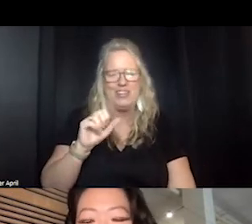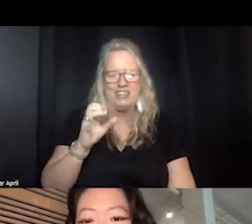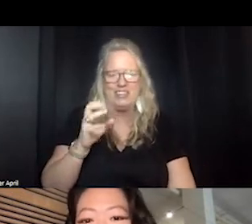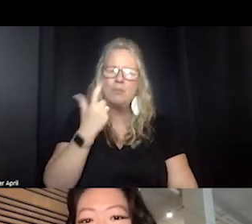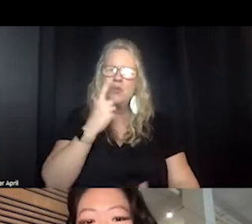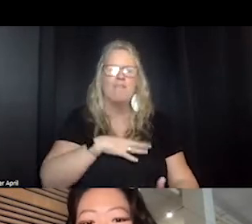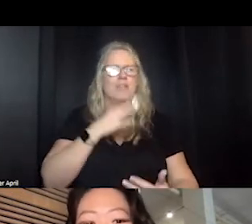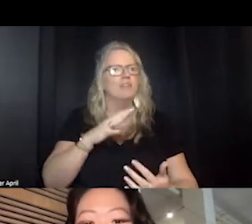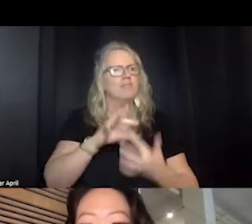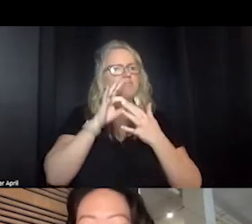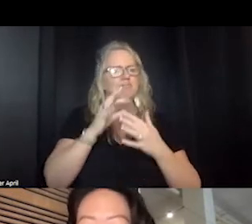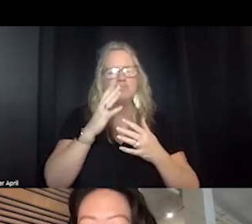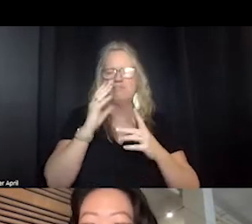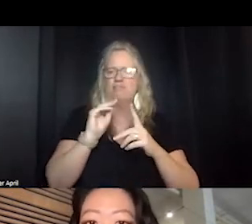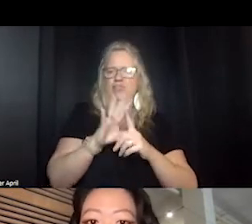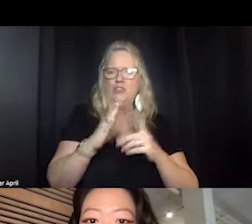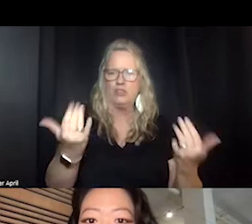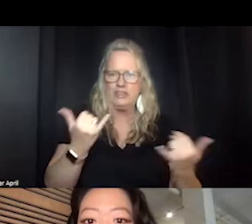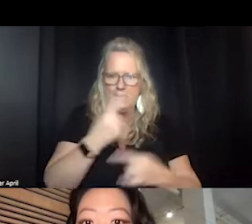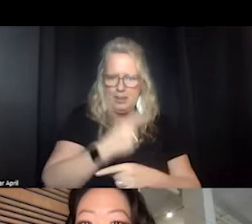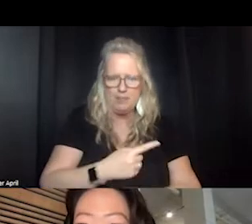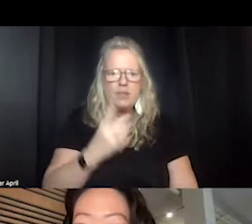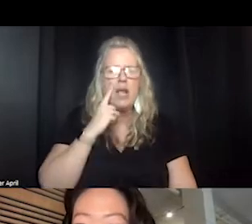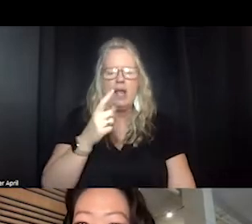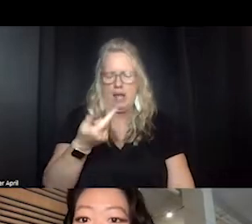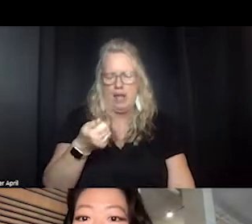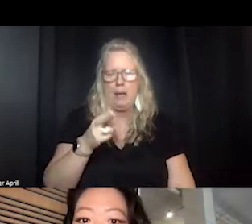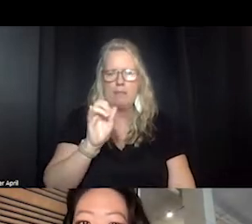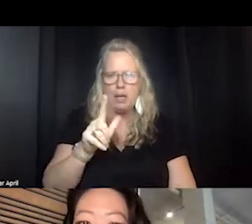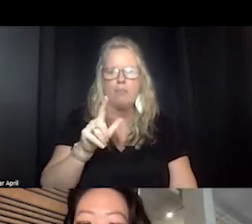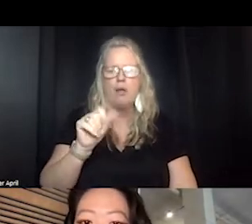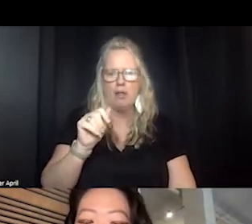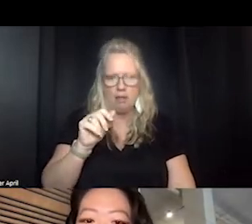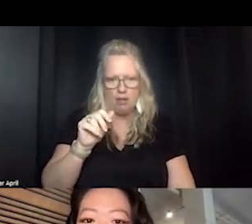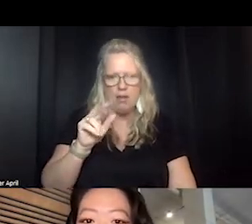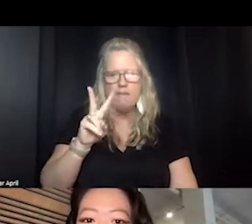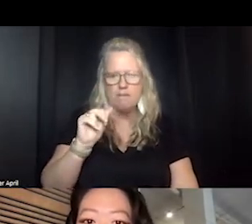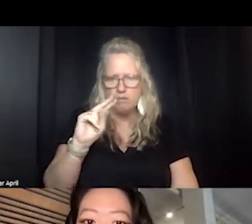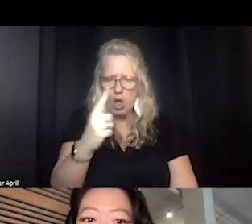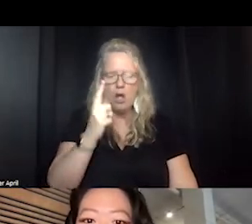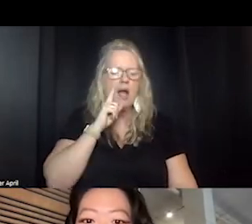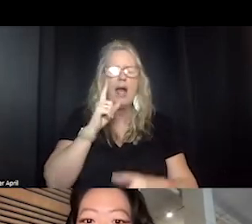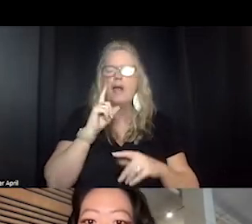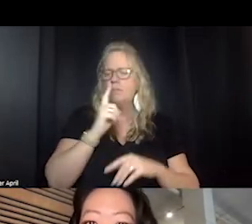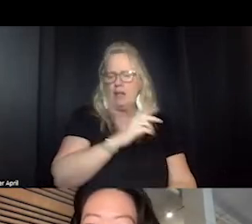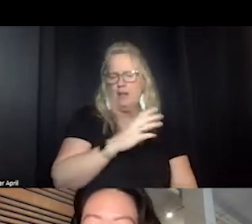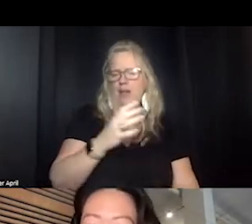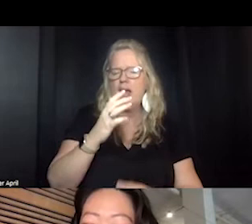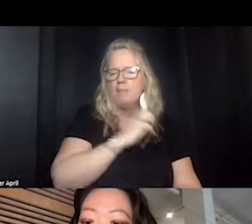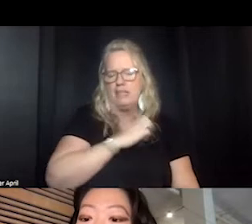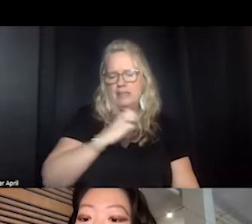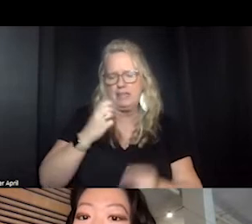this. So as Lindsey has mentioned, I'm Gabriella Wong. I'm the founder and executive director of